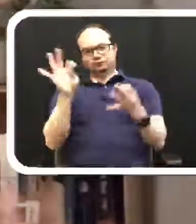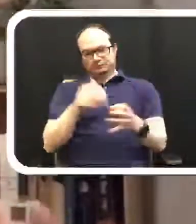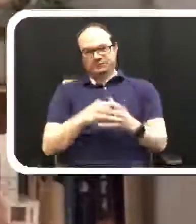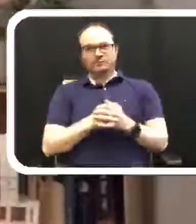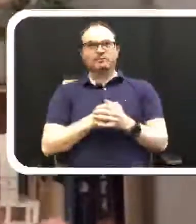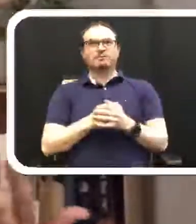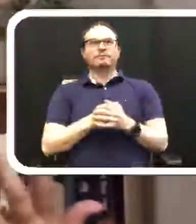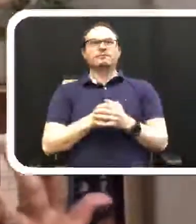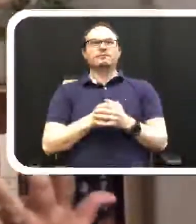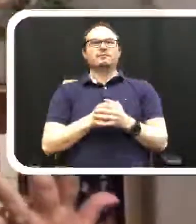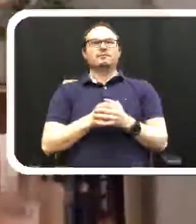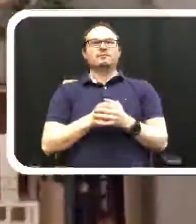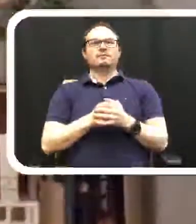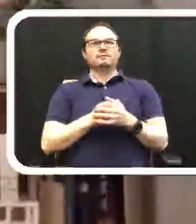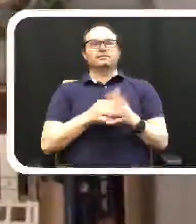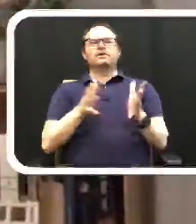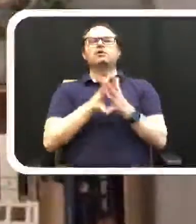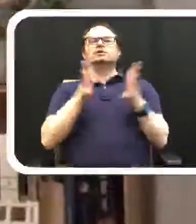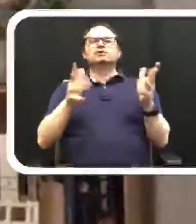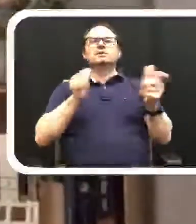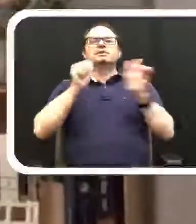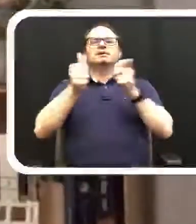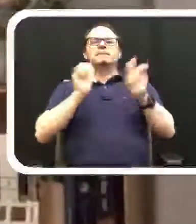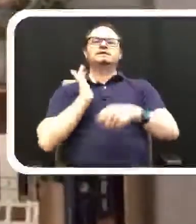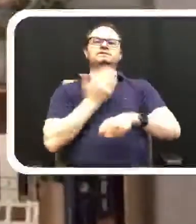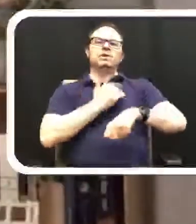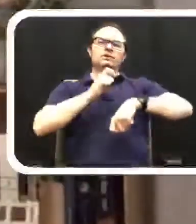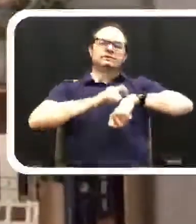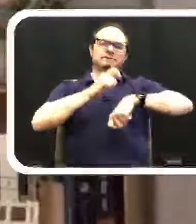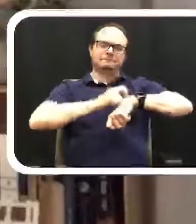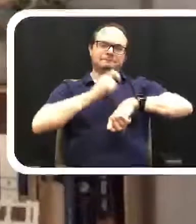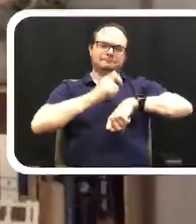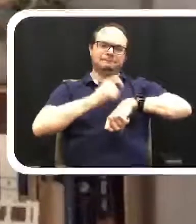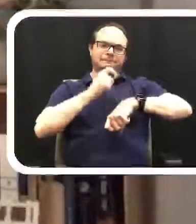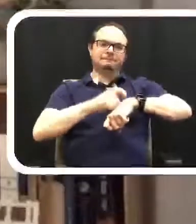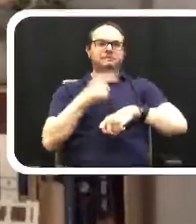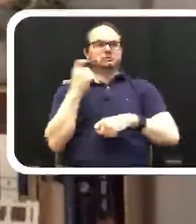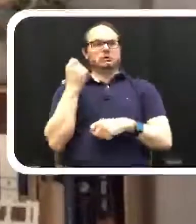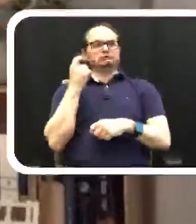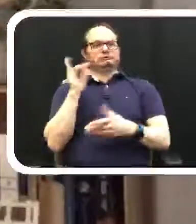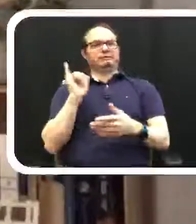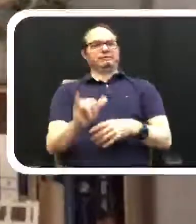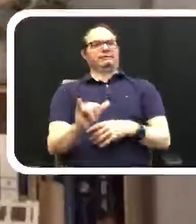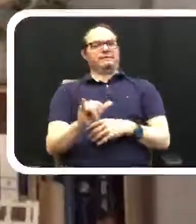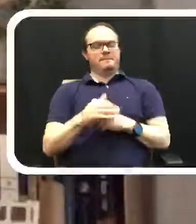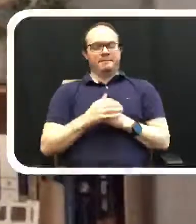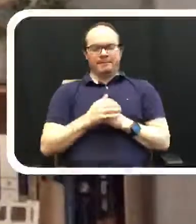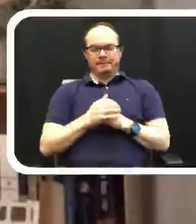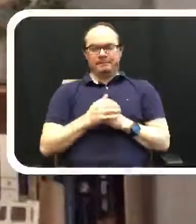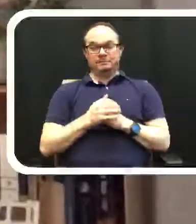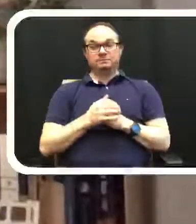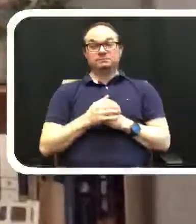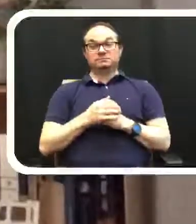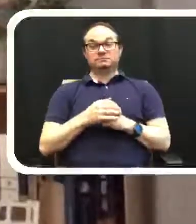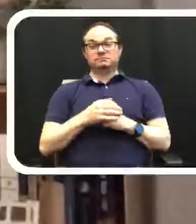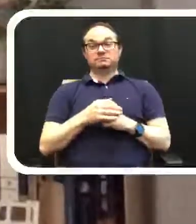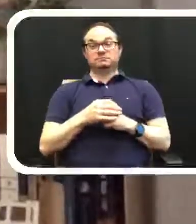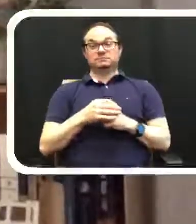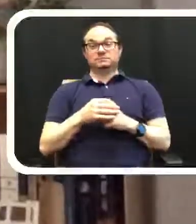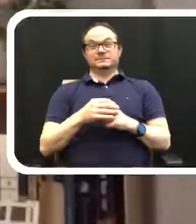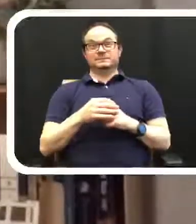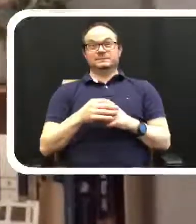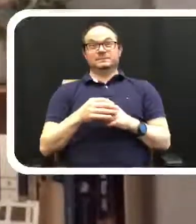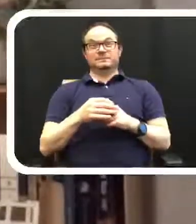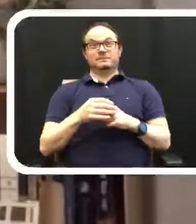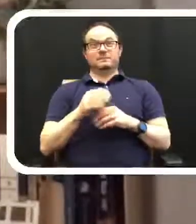have so much that competes for our time. And I certainly understand that, but there is no substitute for